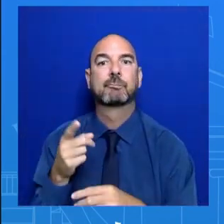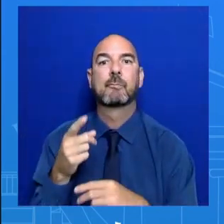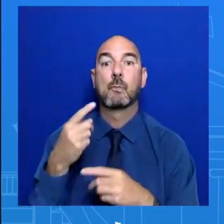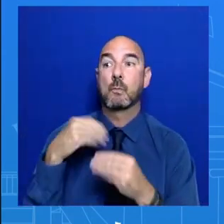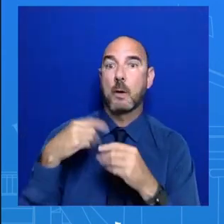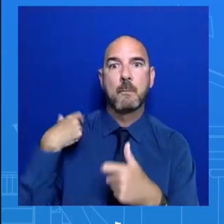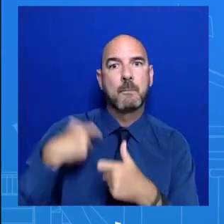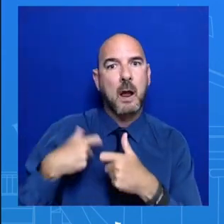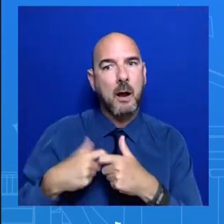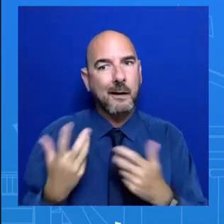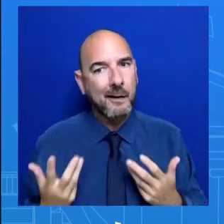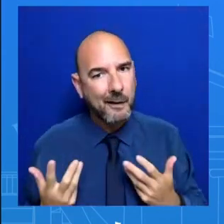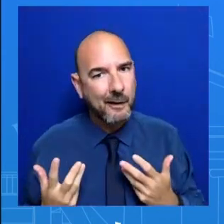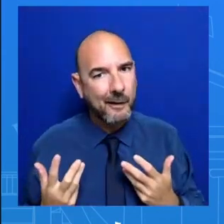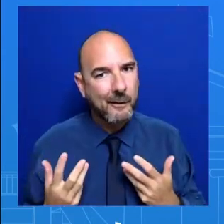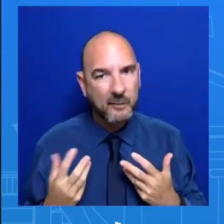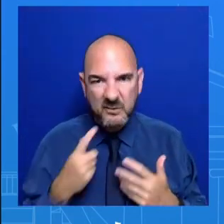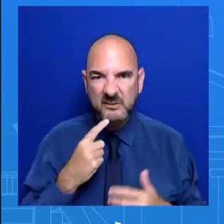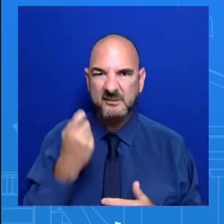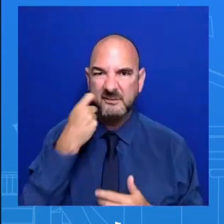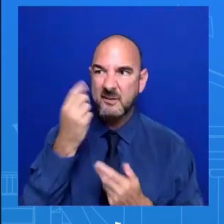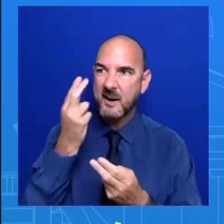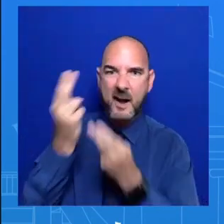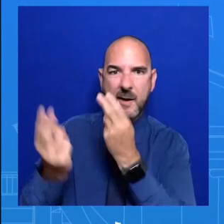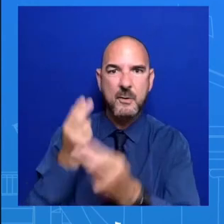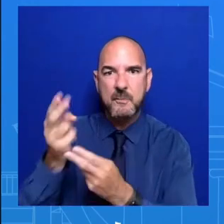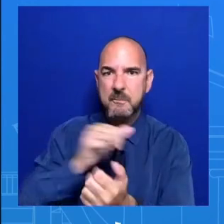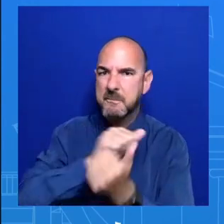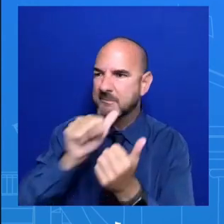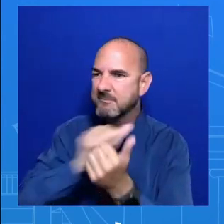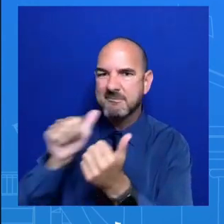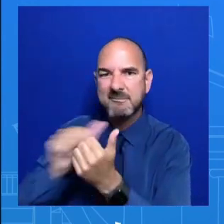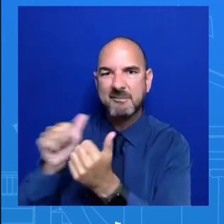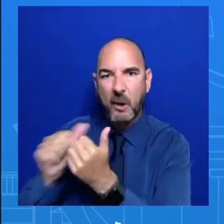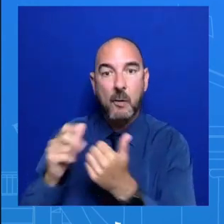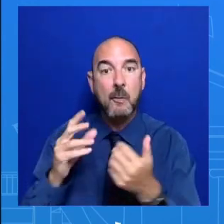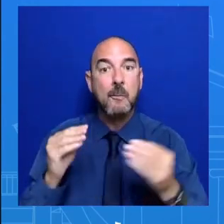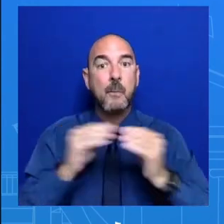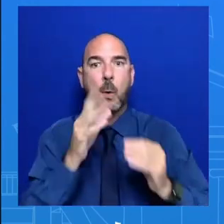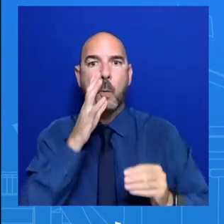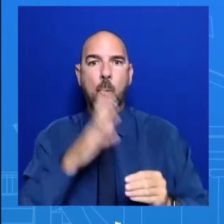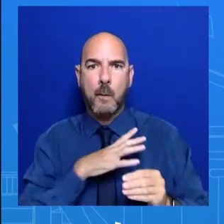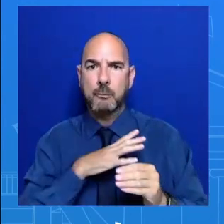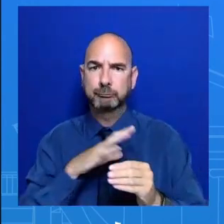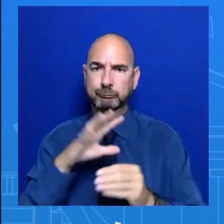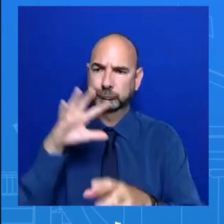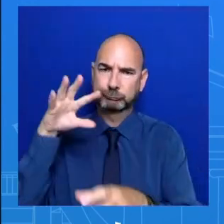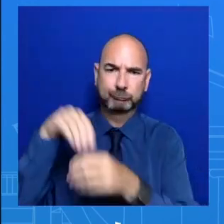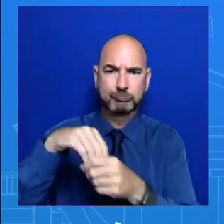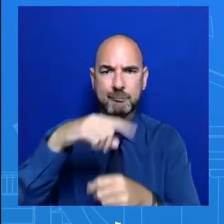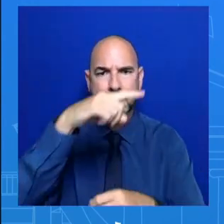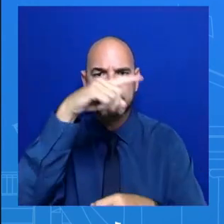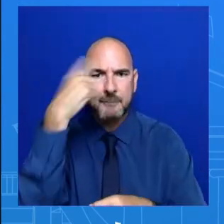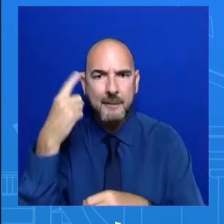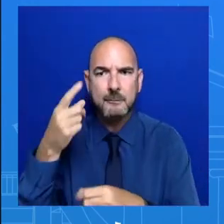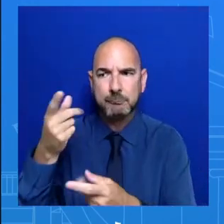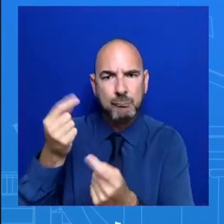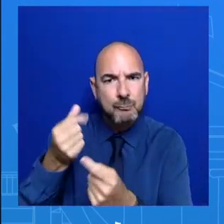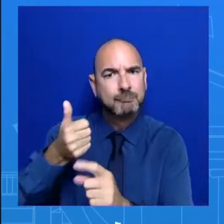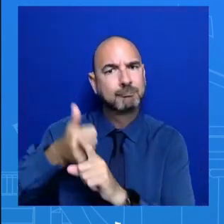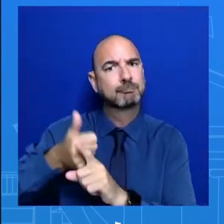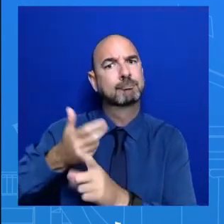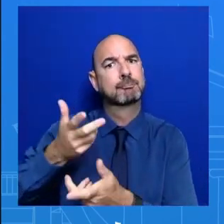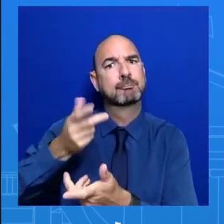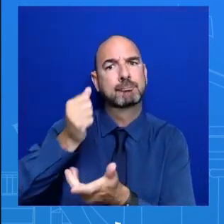administration. We've confirmed more black women to circuit courts than all previous presidents combined. And